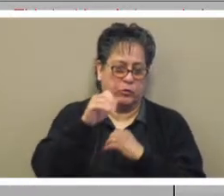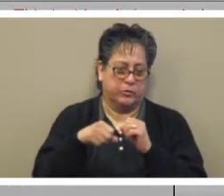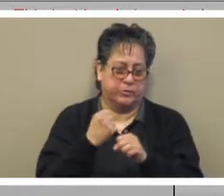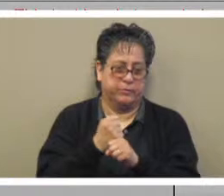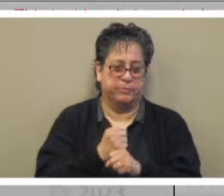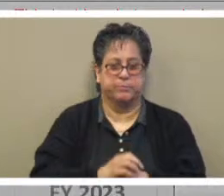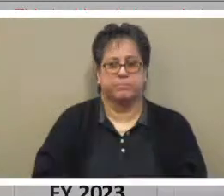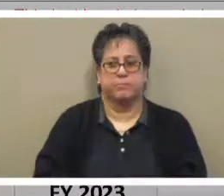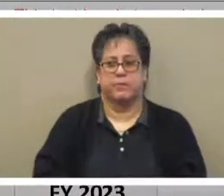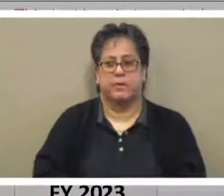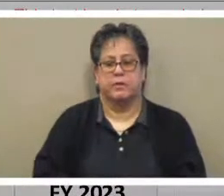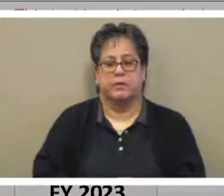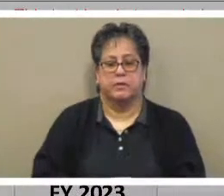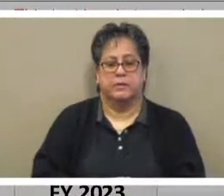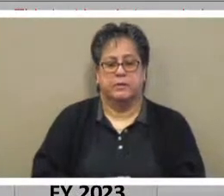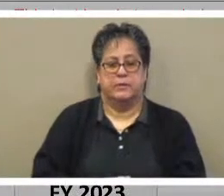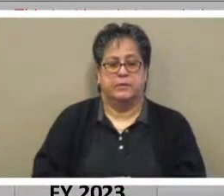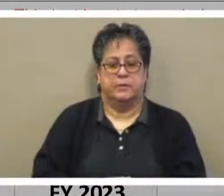well.